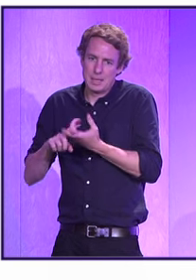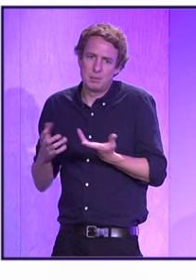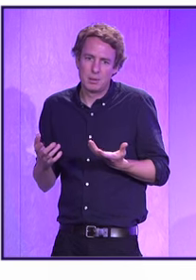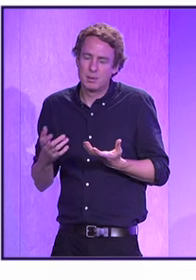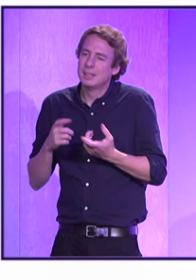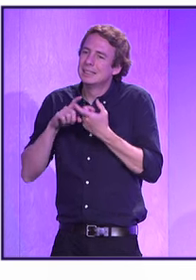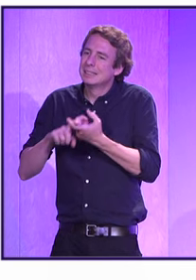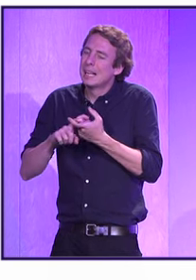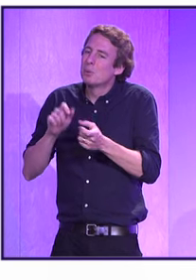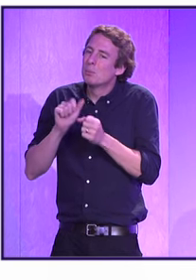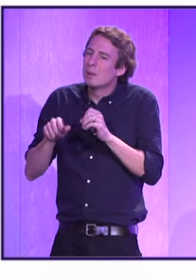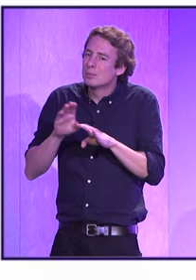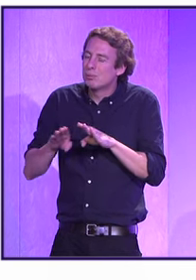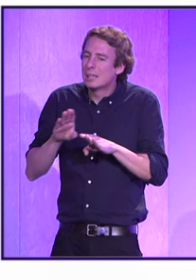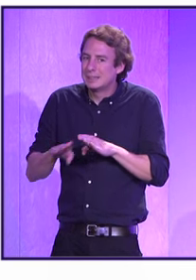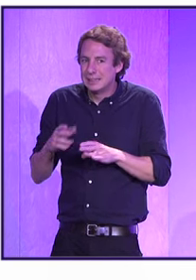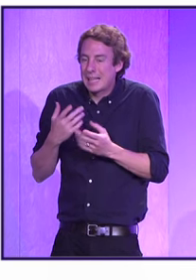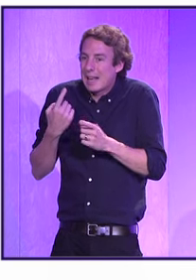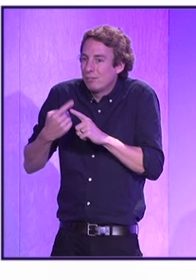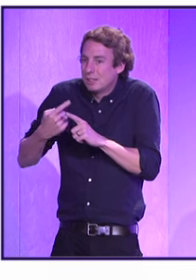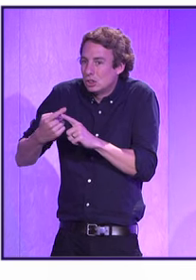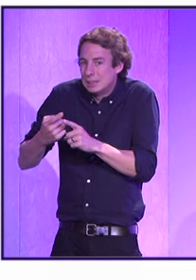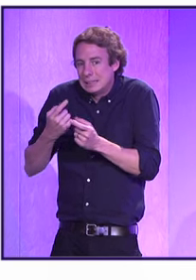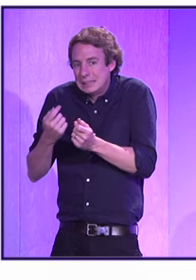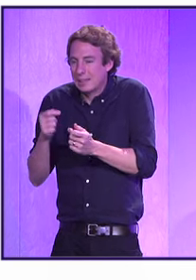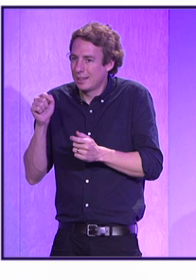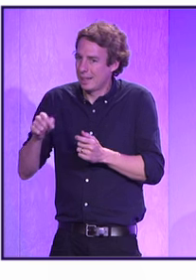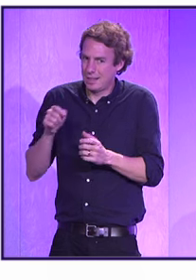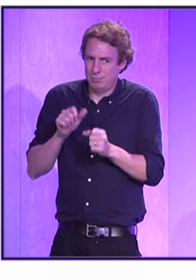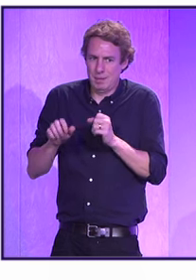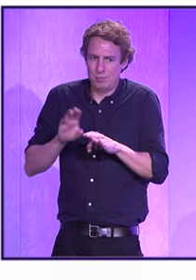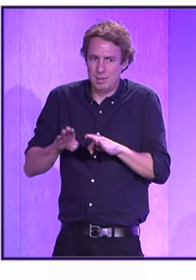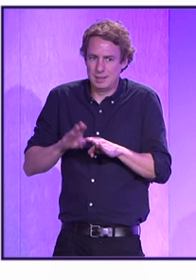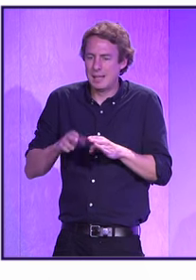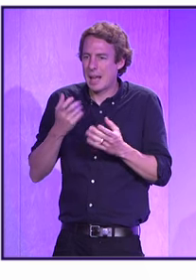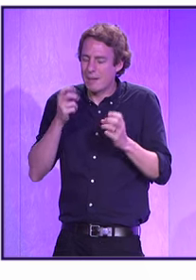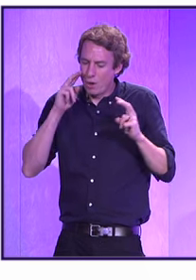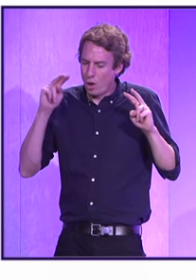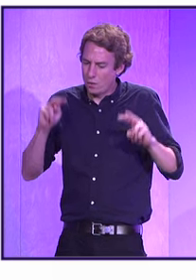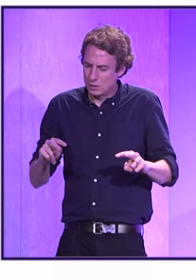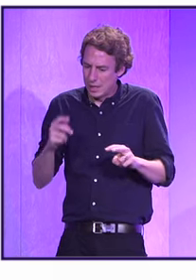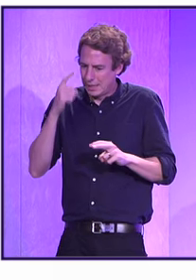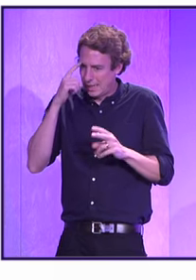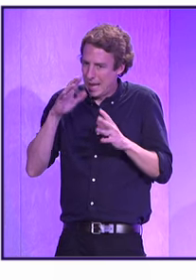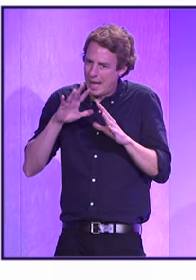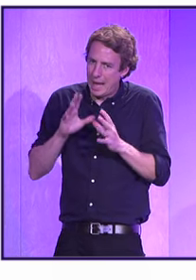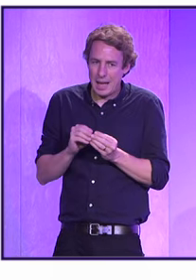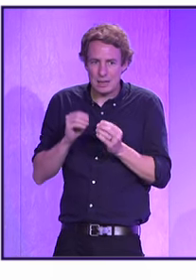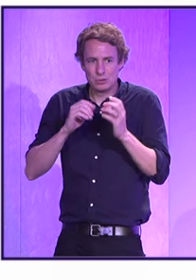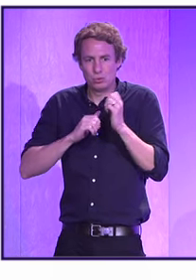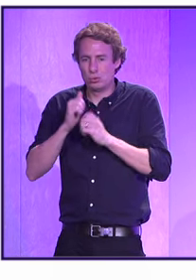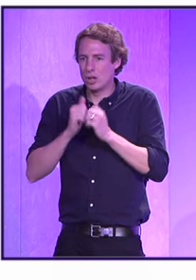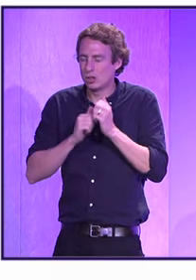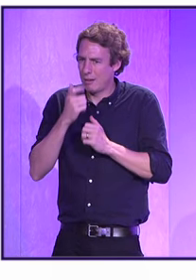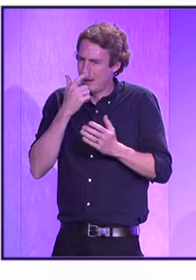Infrastructure as code in itself is a sustainable best practice. The fact that we have that precision and oversight across our infrastructure definitely